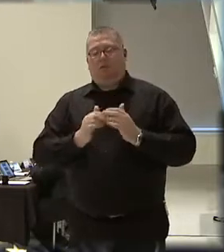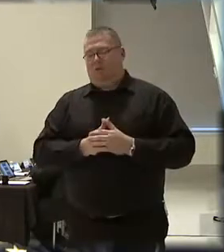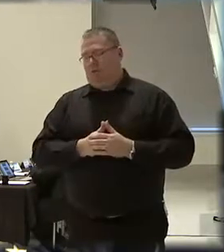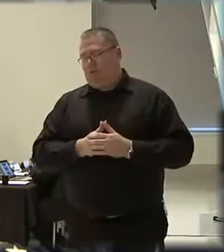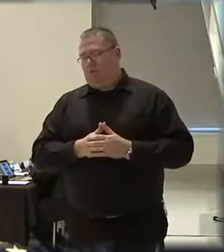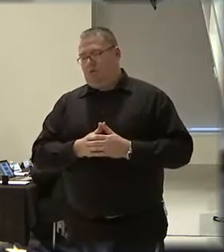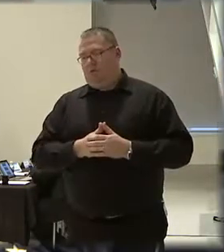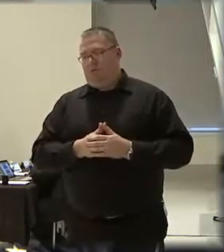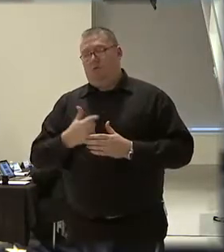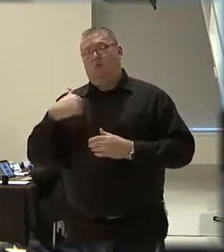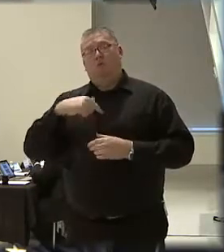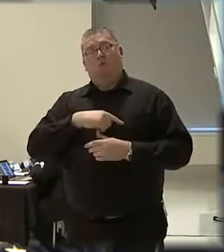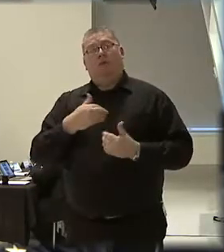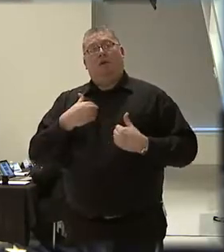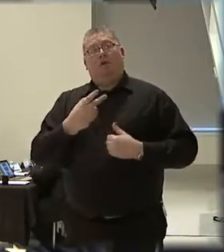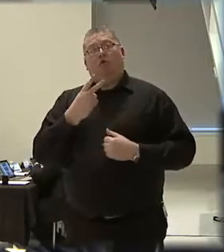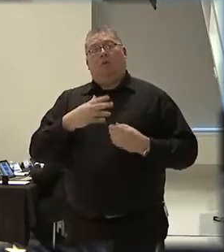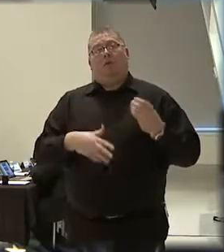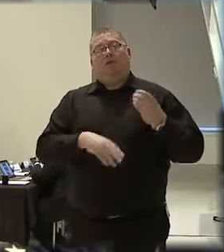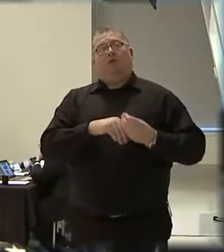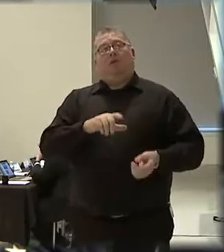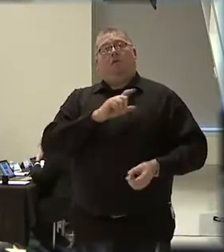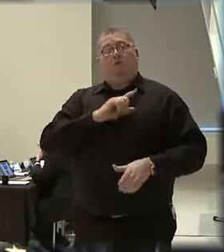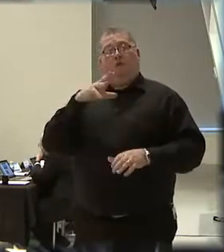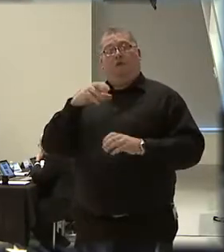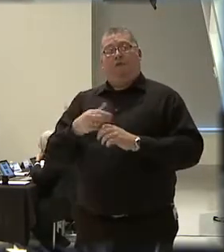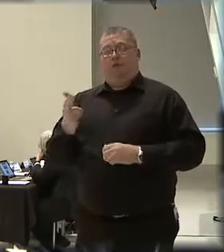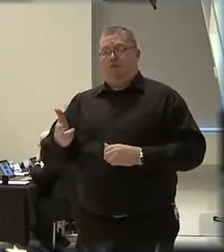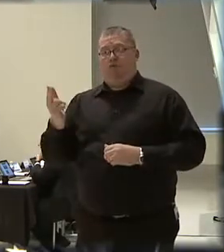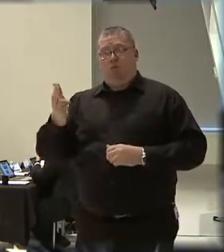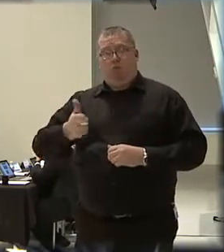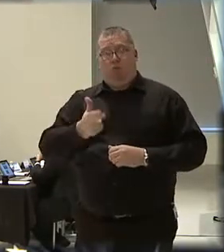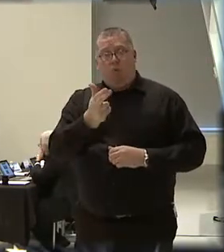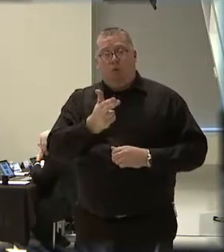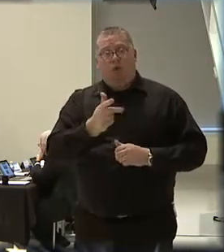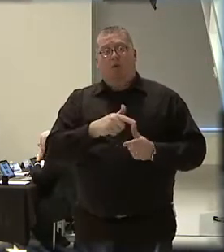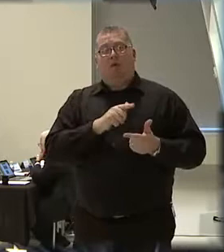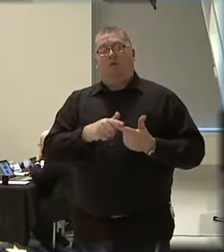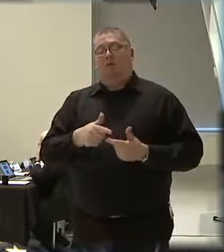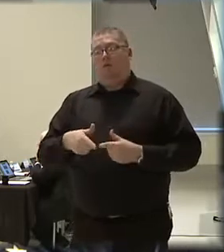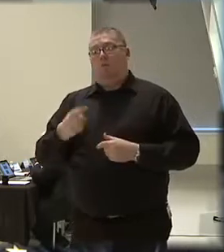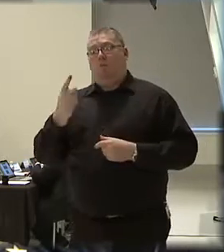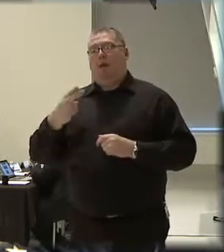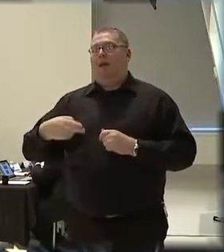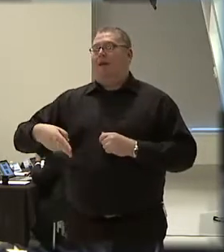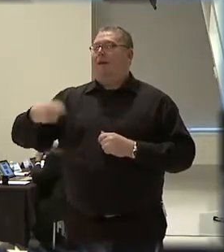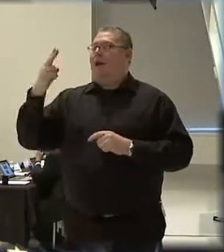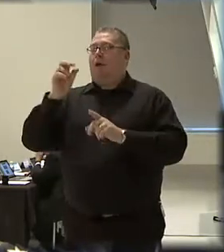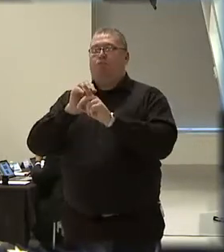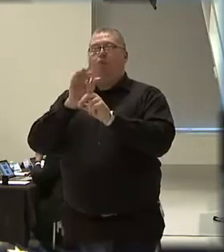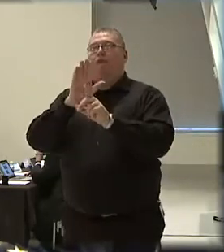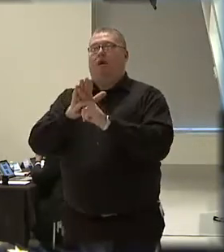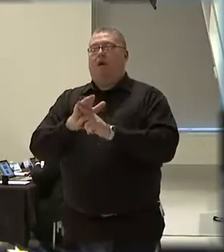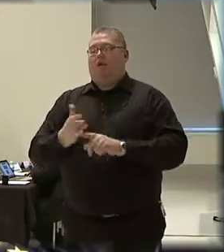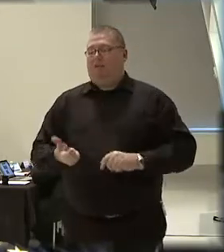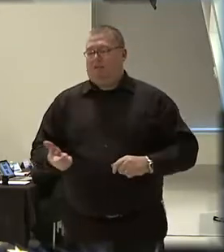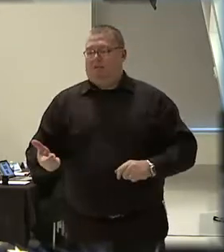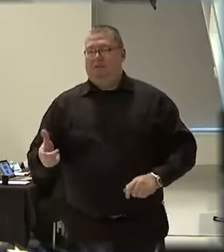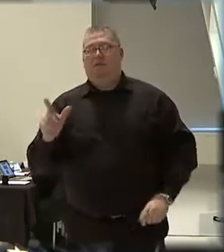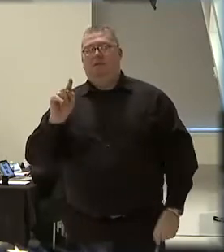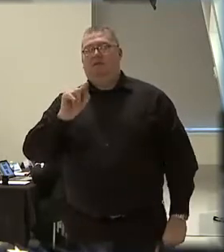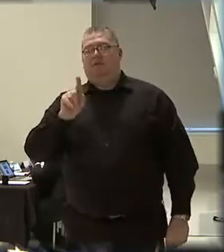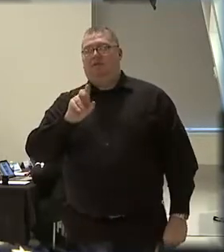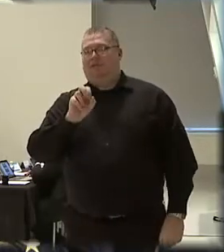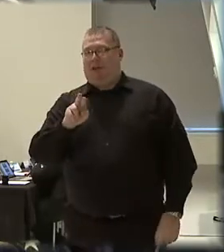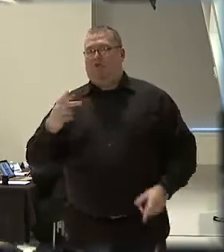We had 2 additional officer-involved shootings and 1 high-profile tasering incident